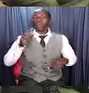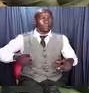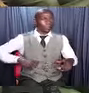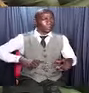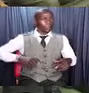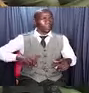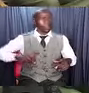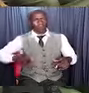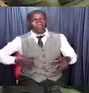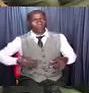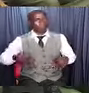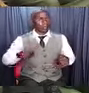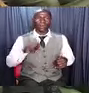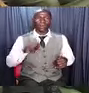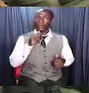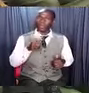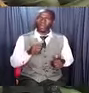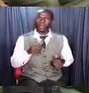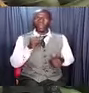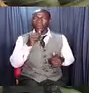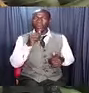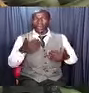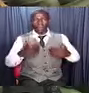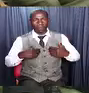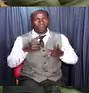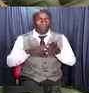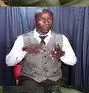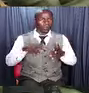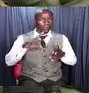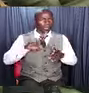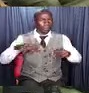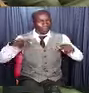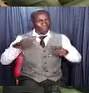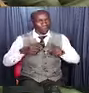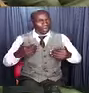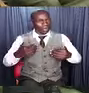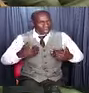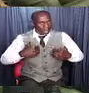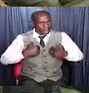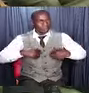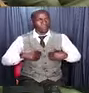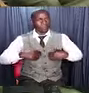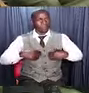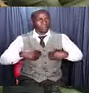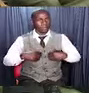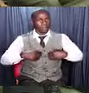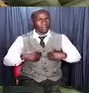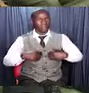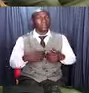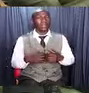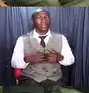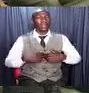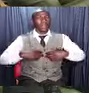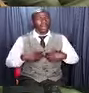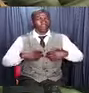umeshiba. You're satiated or not? Hujapata unachokitafuta lakini una furaha. You've not got what you want but you're happy.